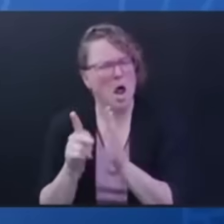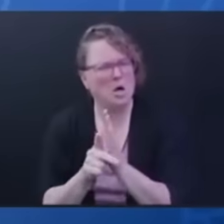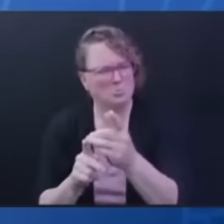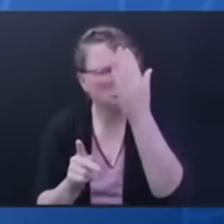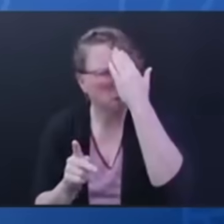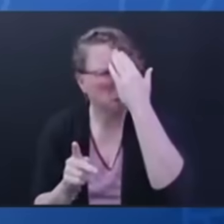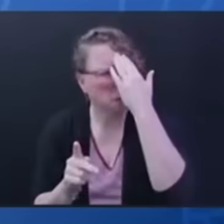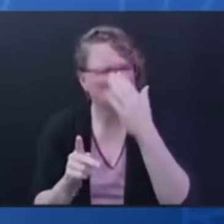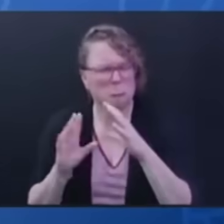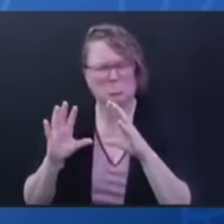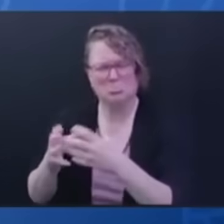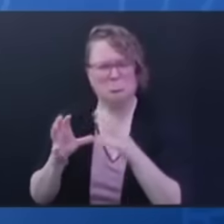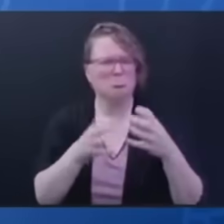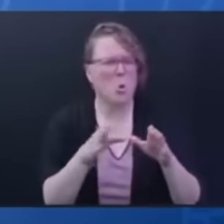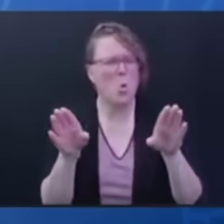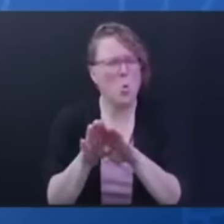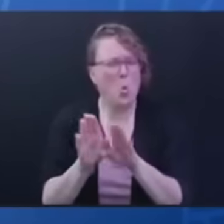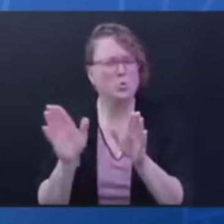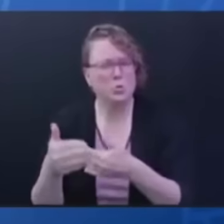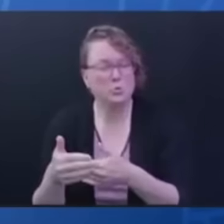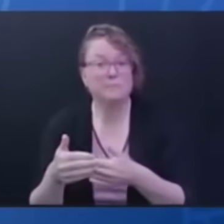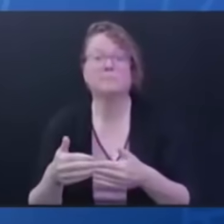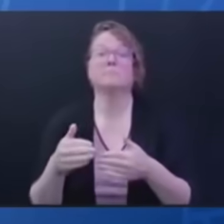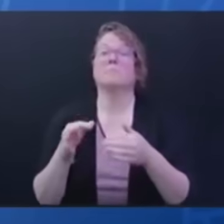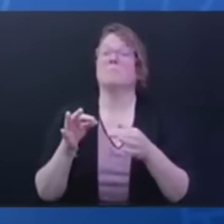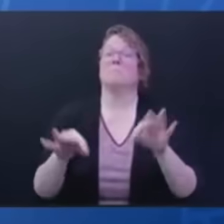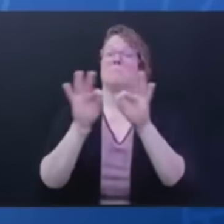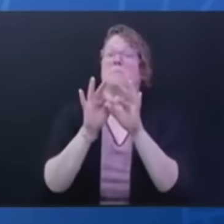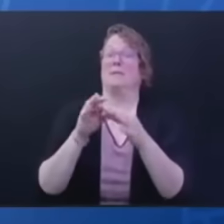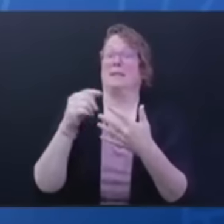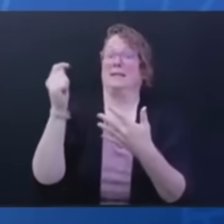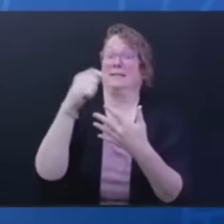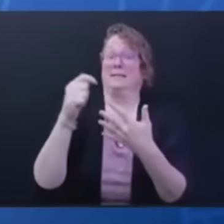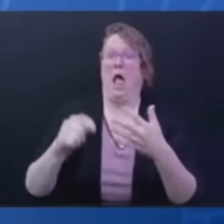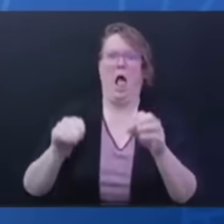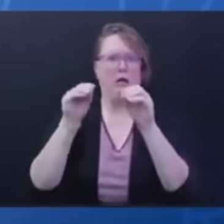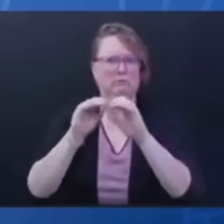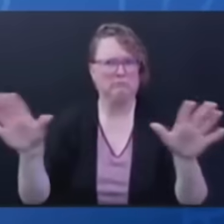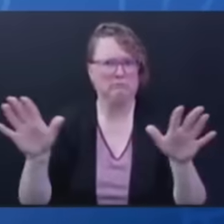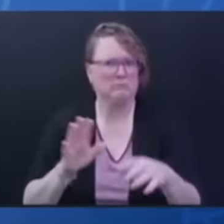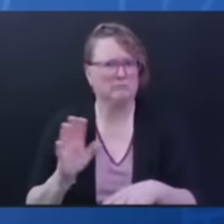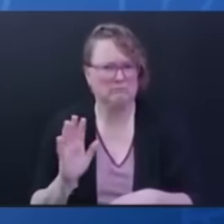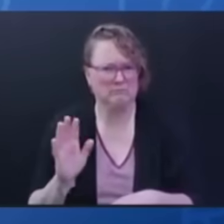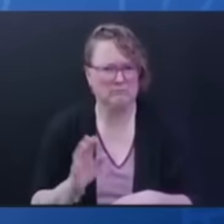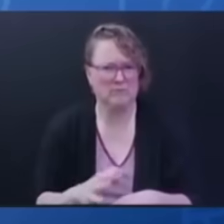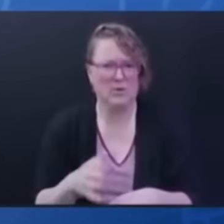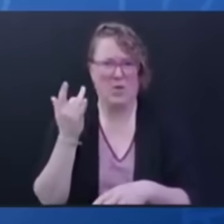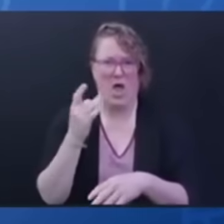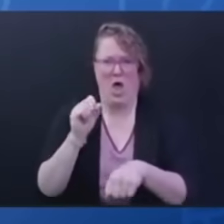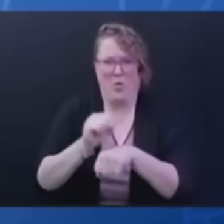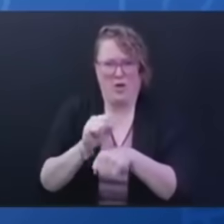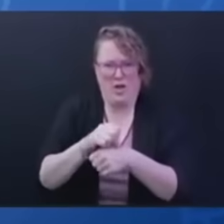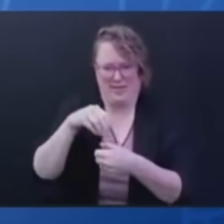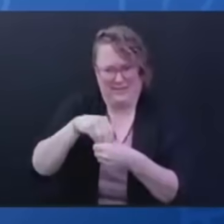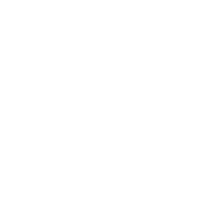put details in the midst of the media, the worldwide media, when the work is being done privately between leaders, and we need